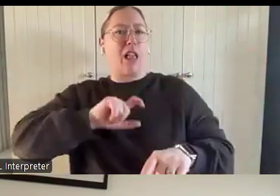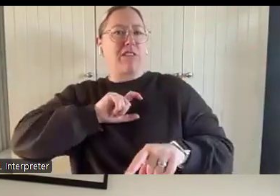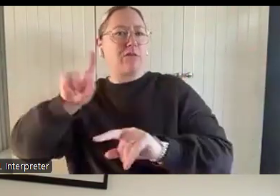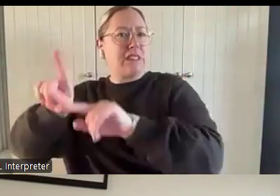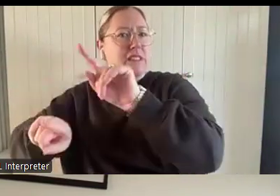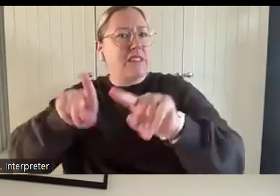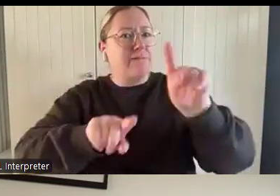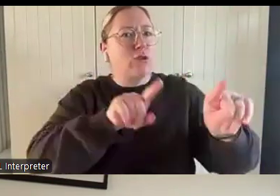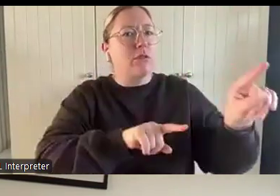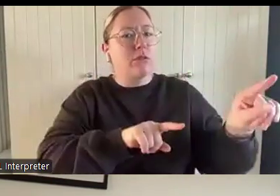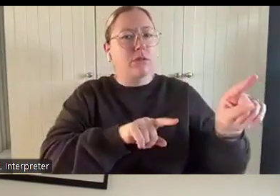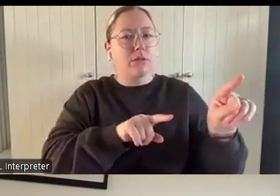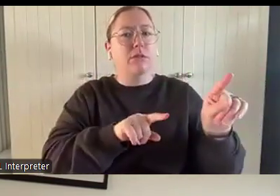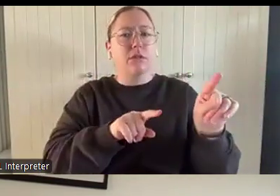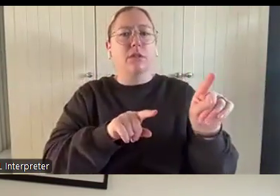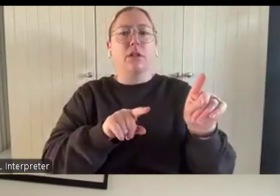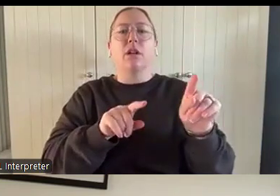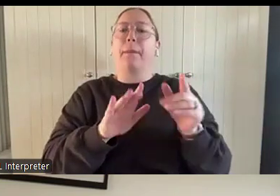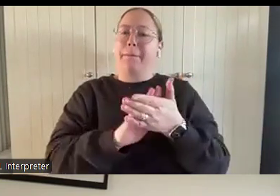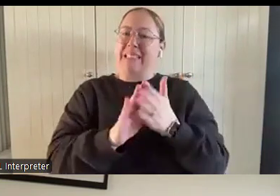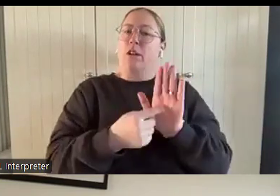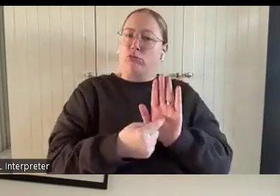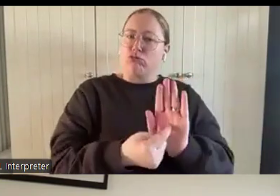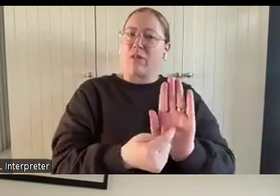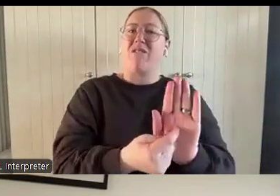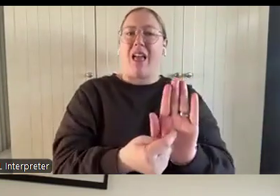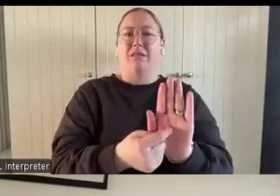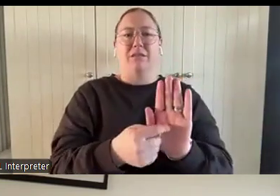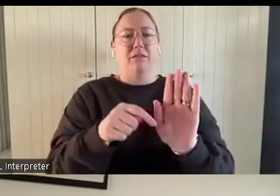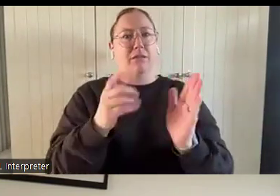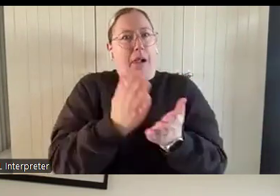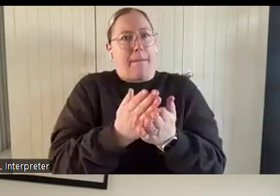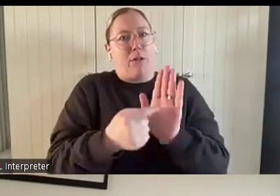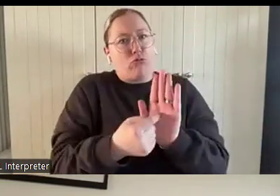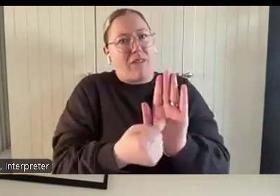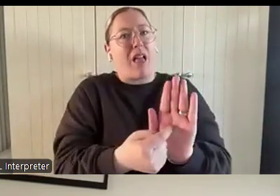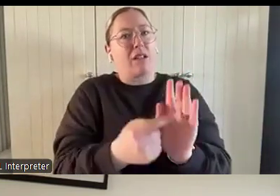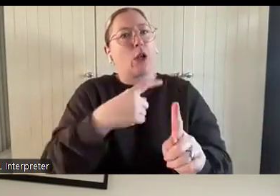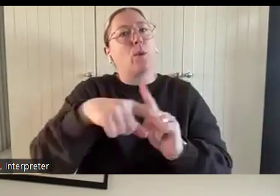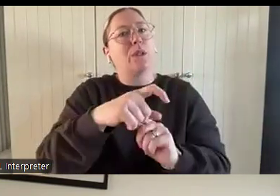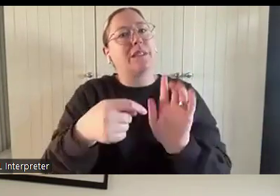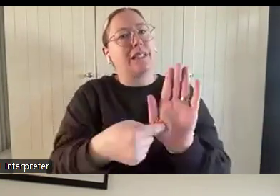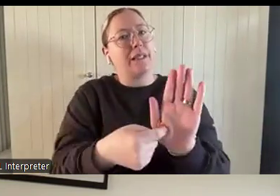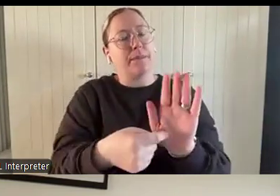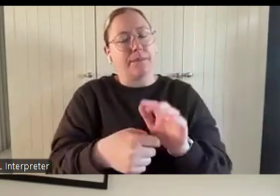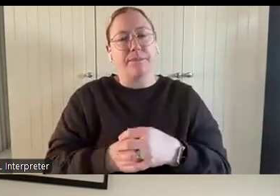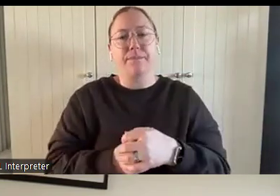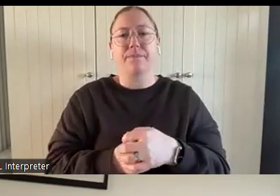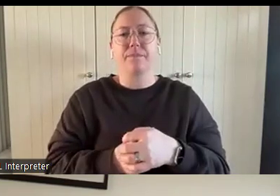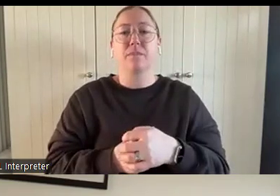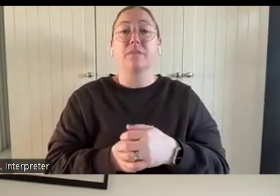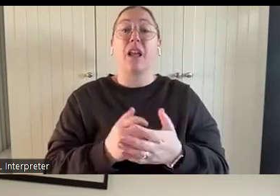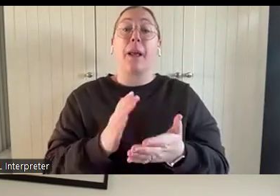was reflective of the community that we are looking to support. So really would suggest to cast the net far and